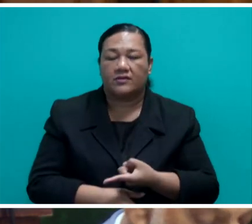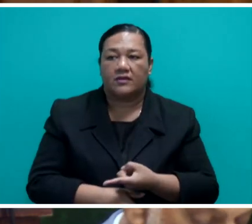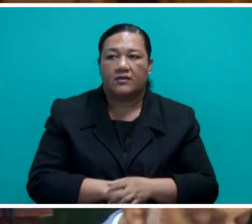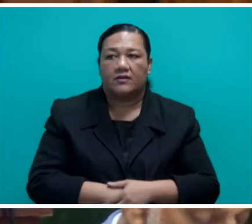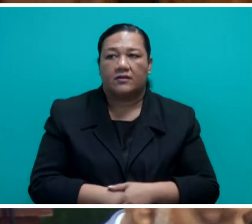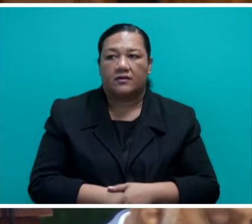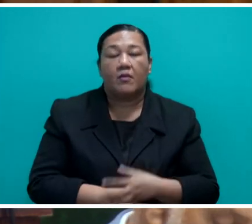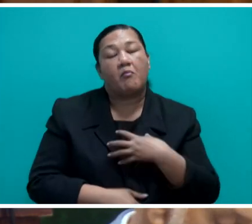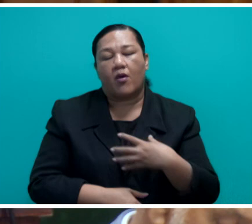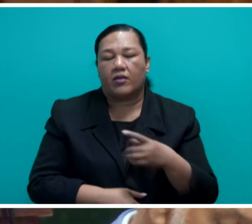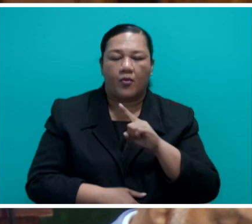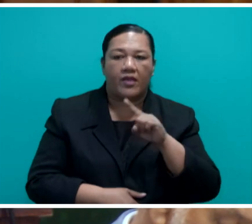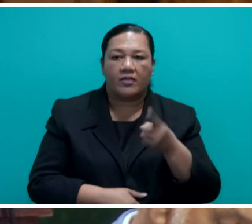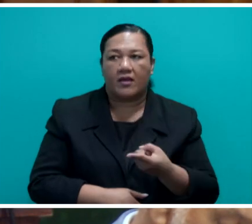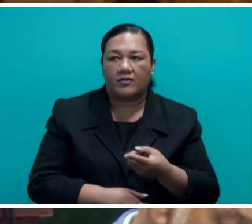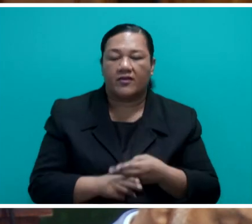more than 1,000 farmers.